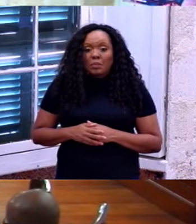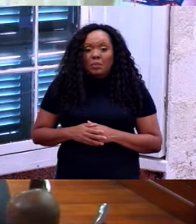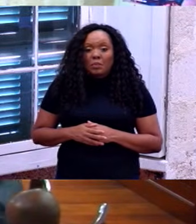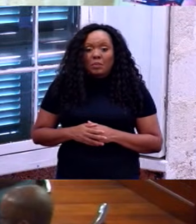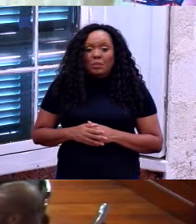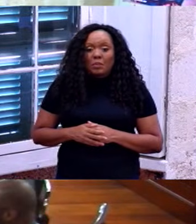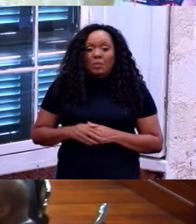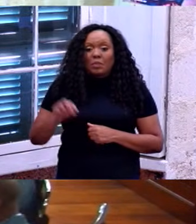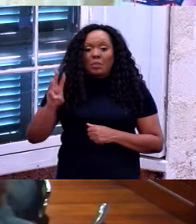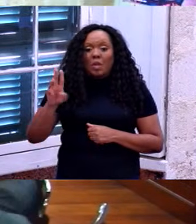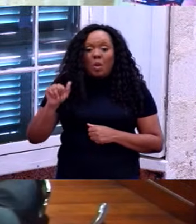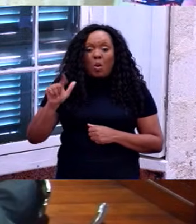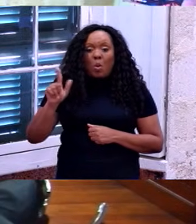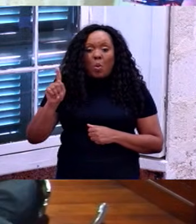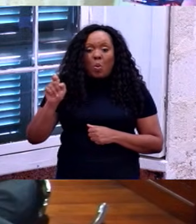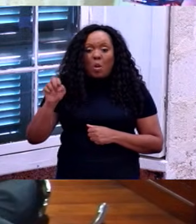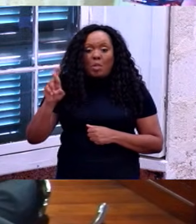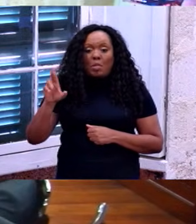Senator Walters,